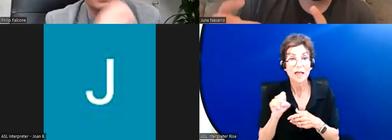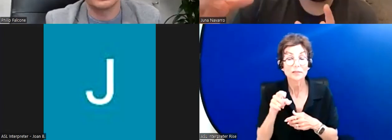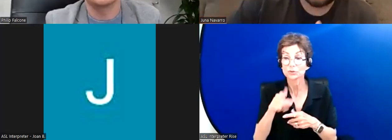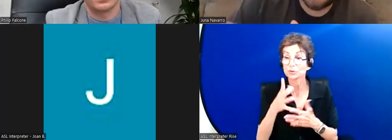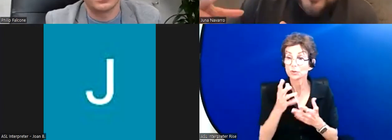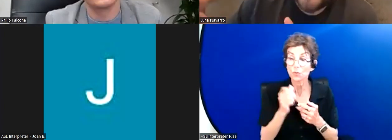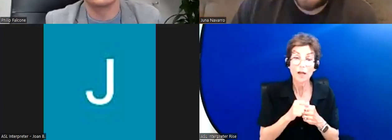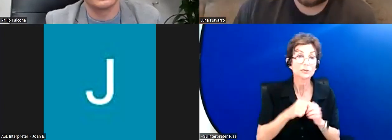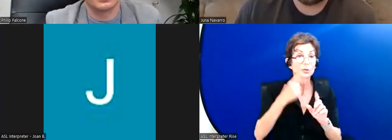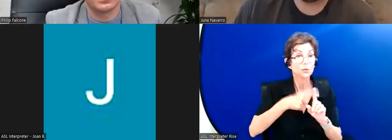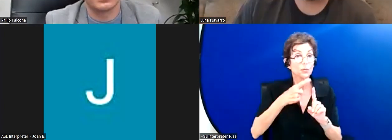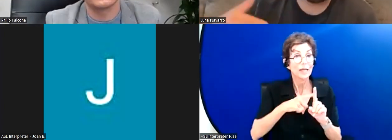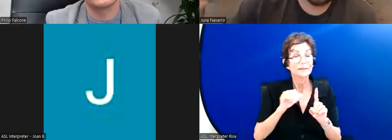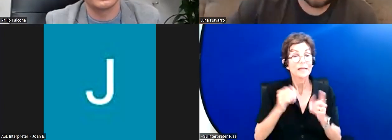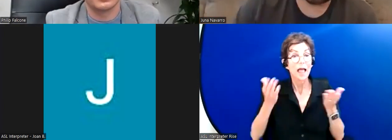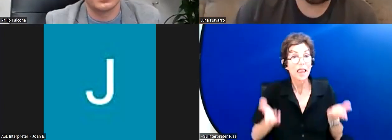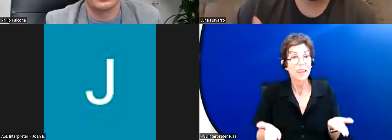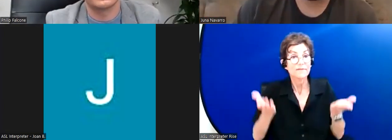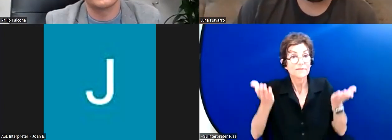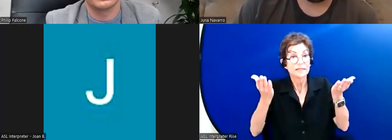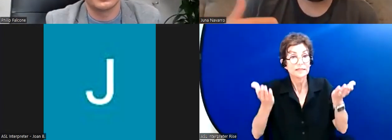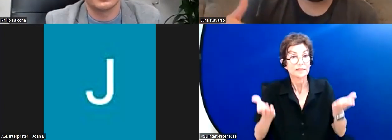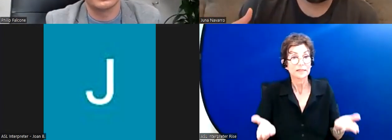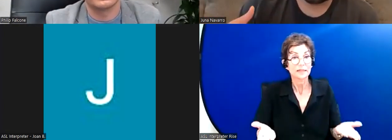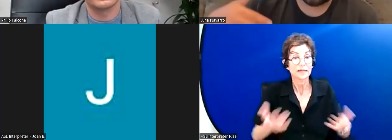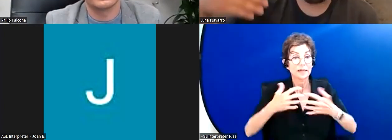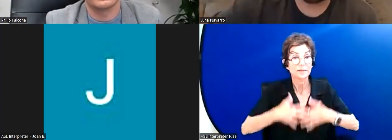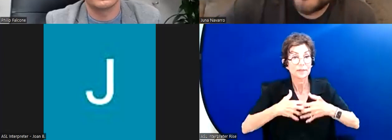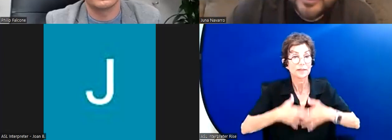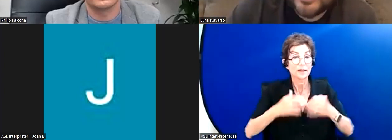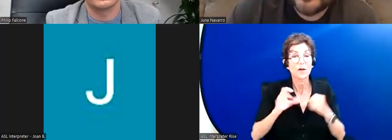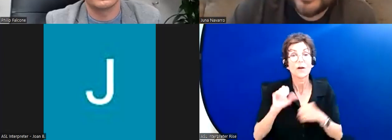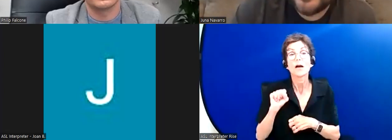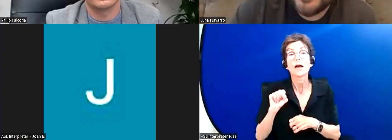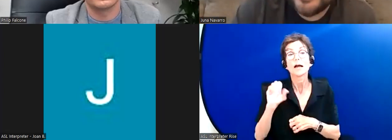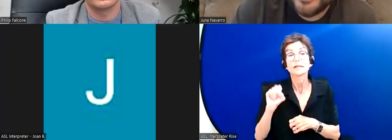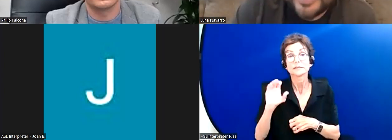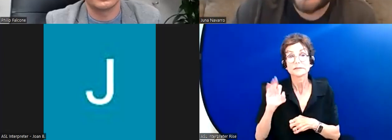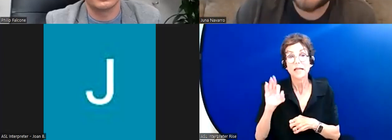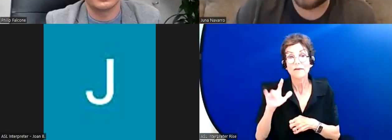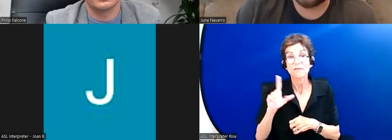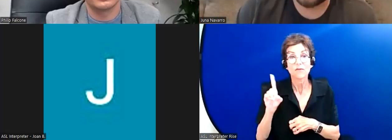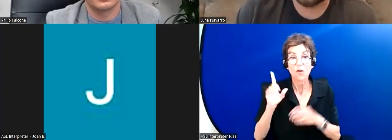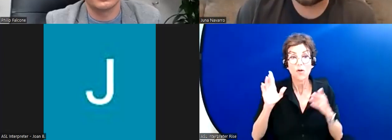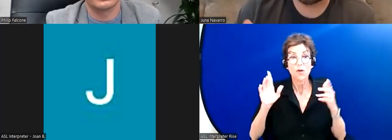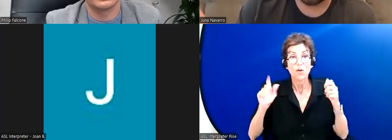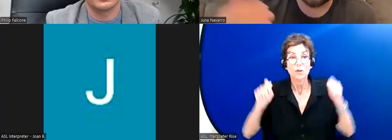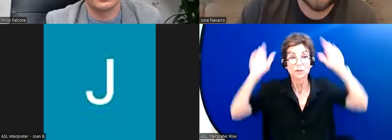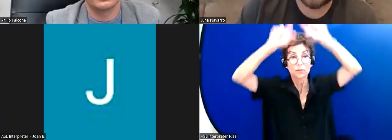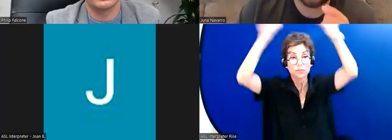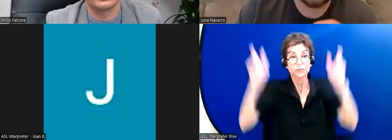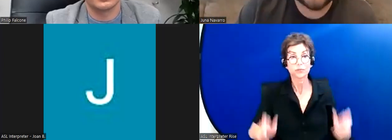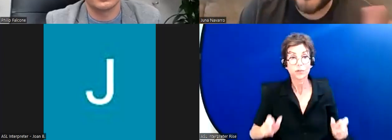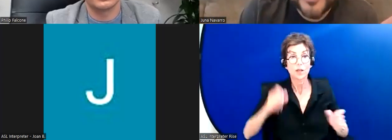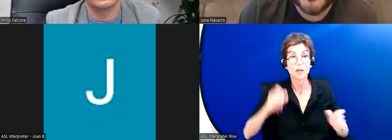then make room for that as well. Schedule that in. Purchasing after the design's approved too, because if you do it